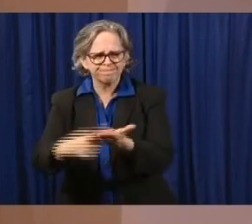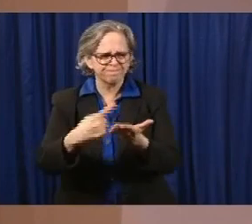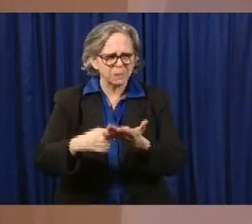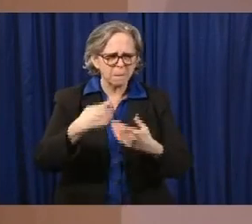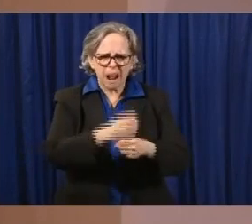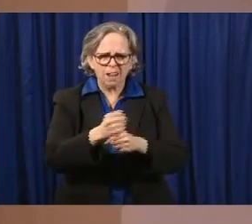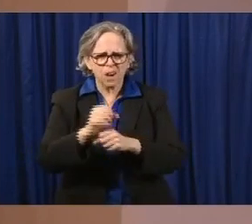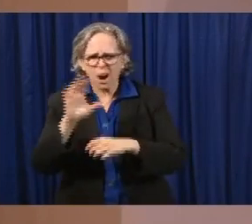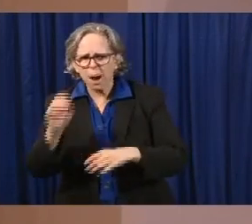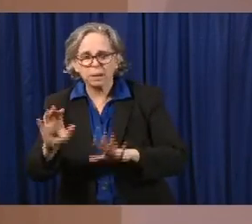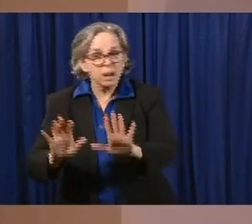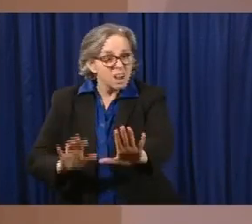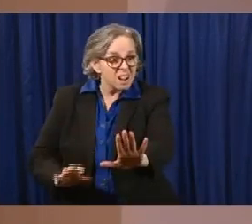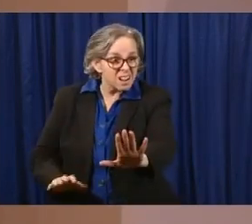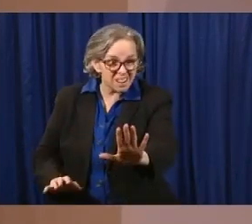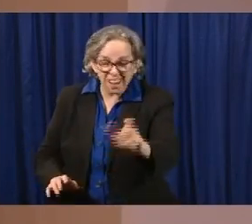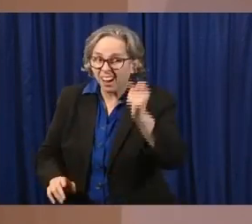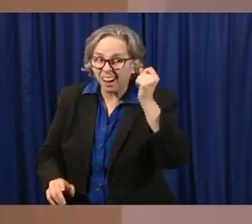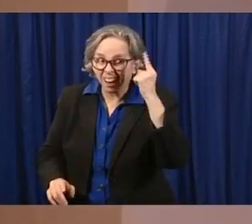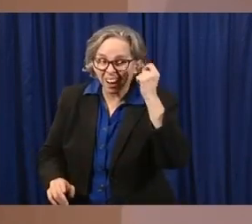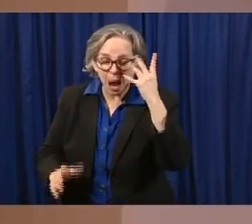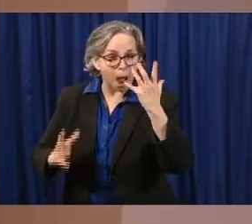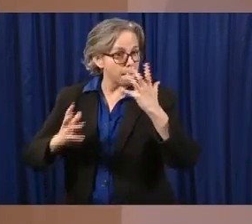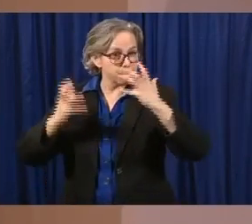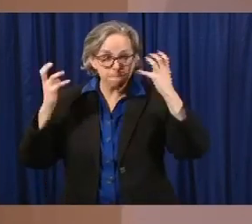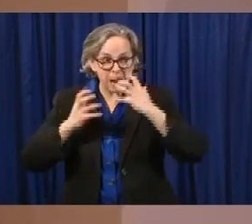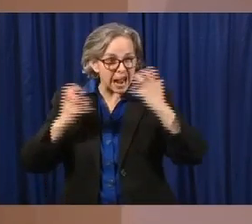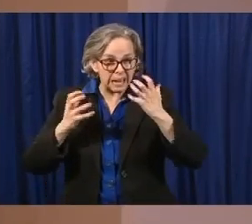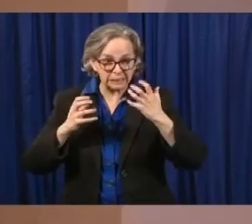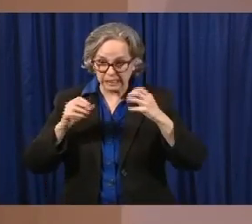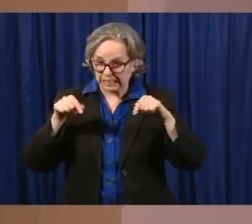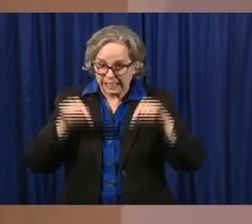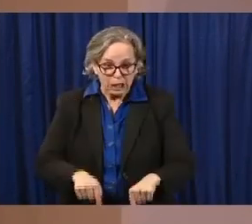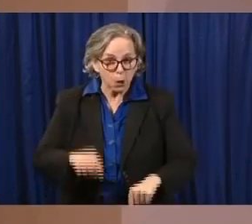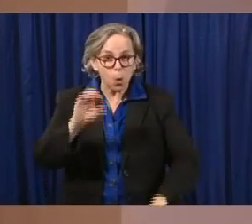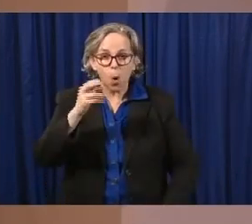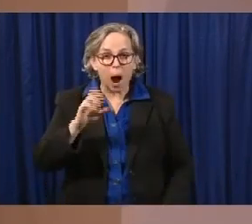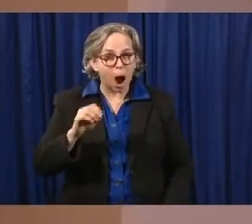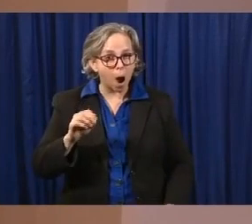amazing companies in this state who are